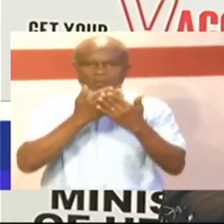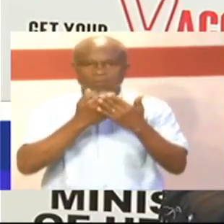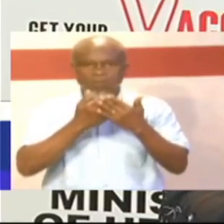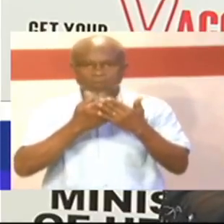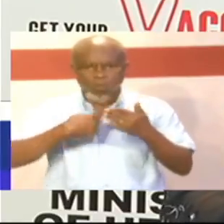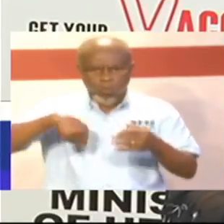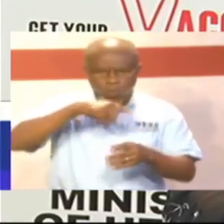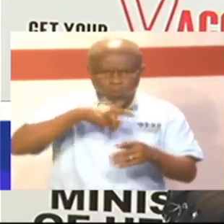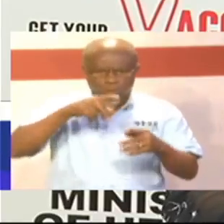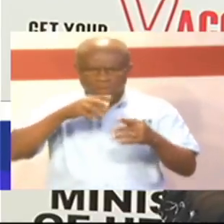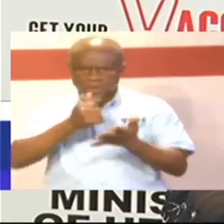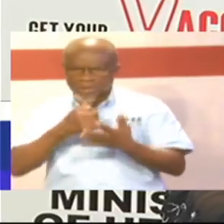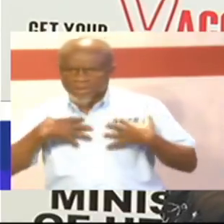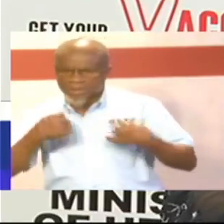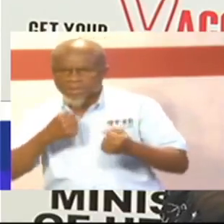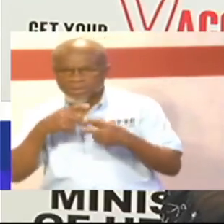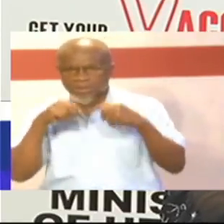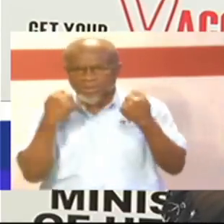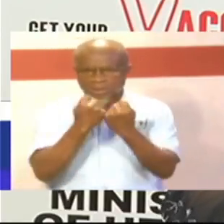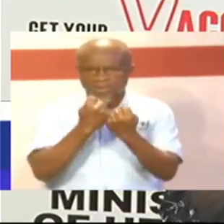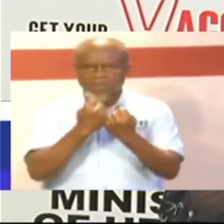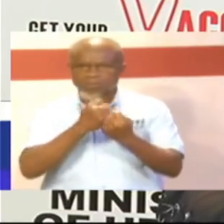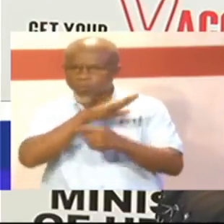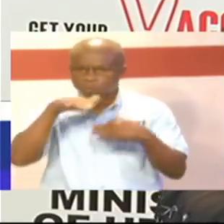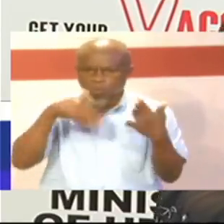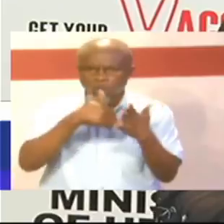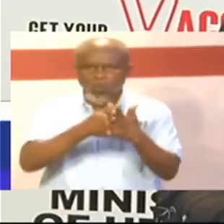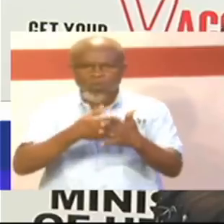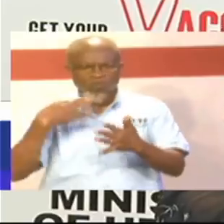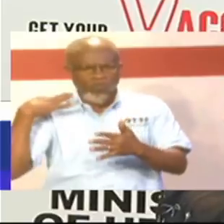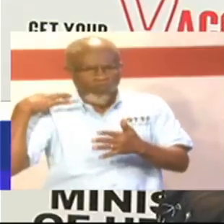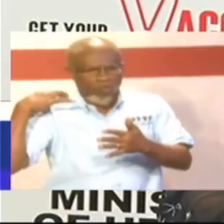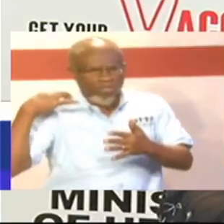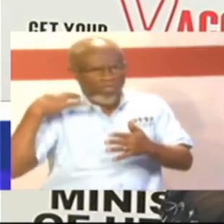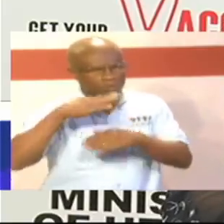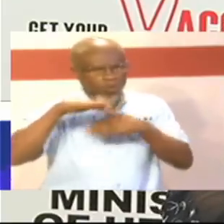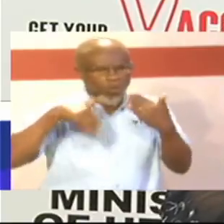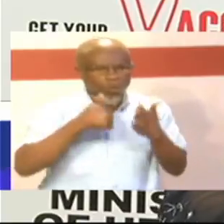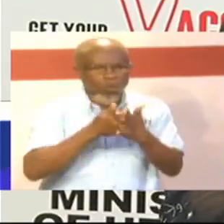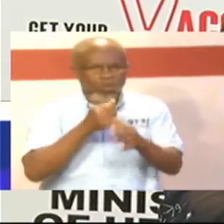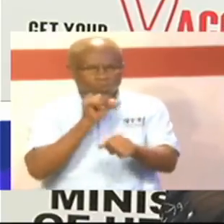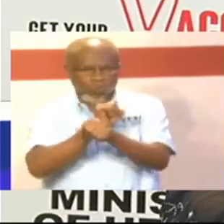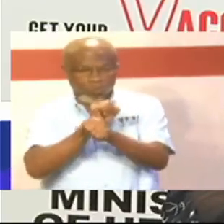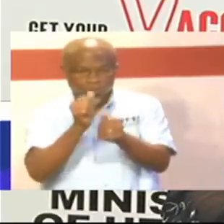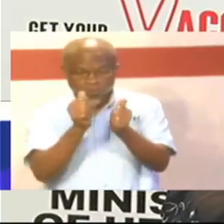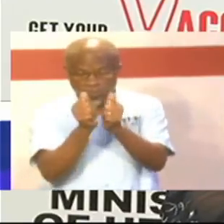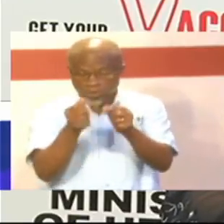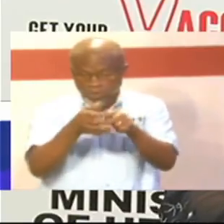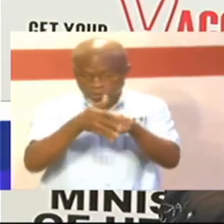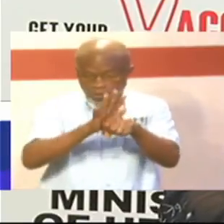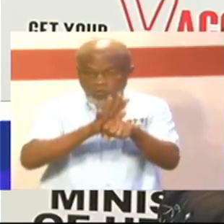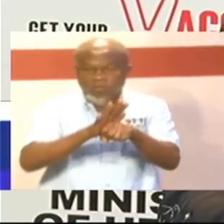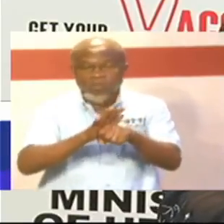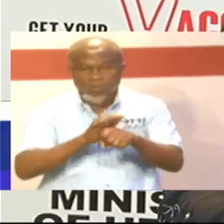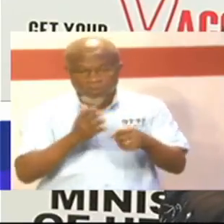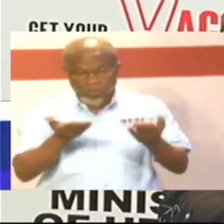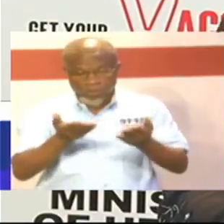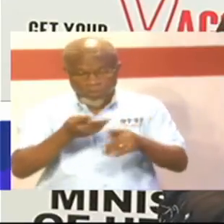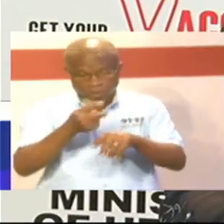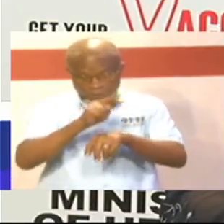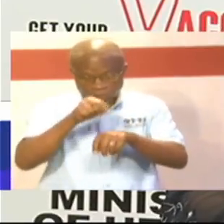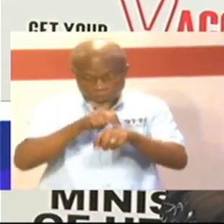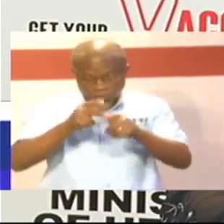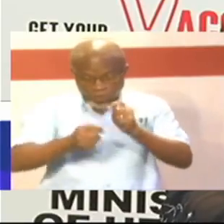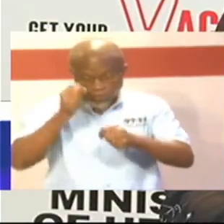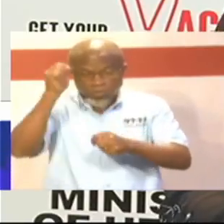team, the frontline medical staff, all volunteers who've assisted in the COVID-19 national response across all ministries, the